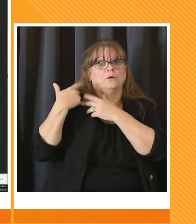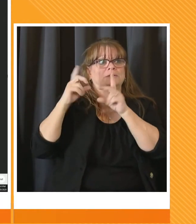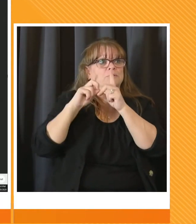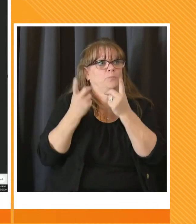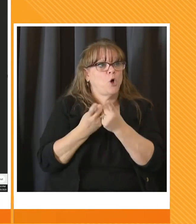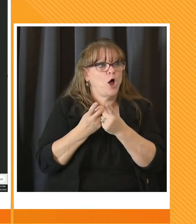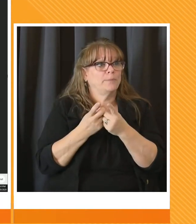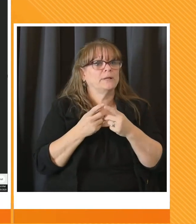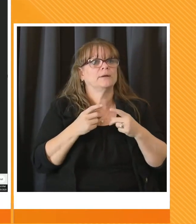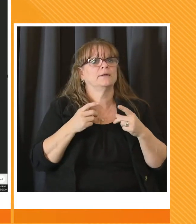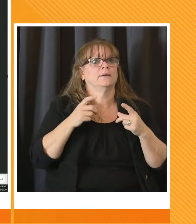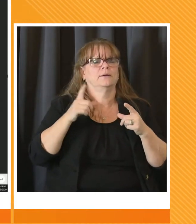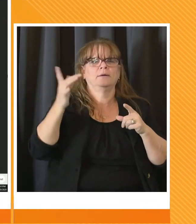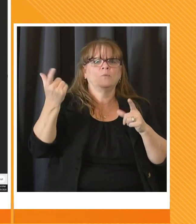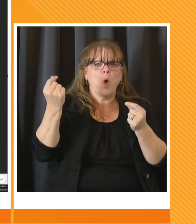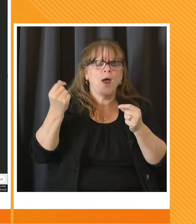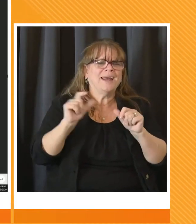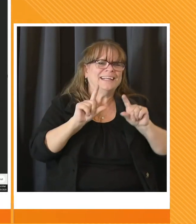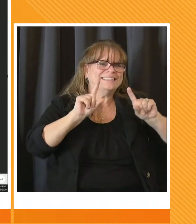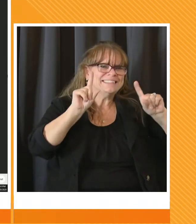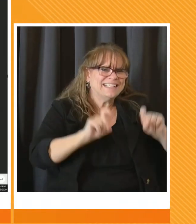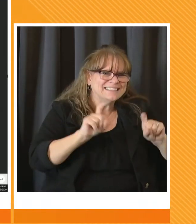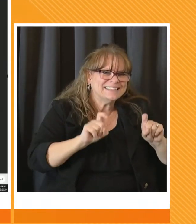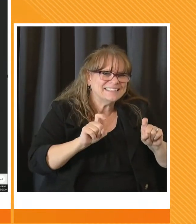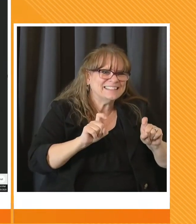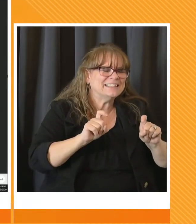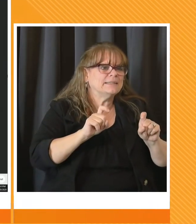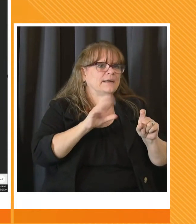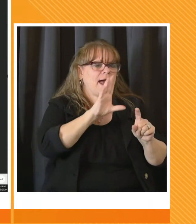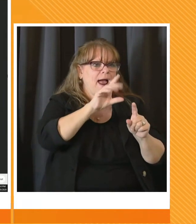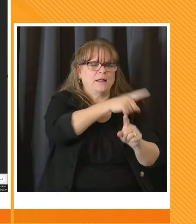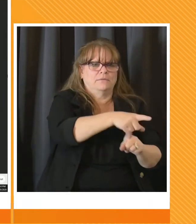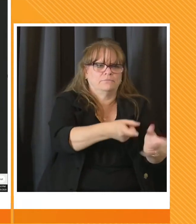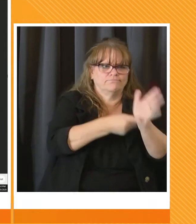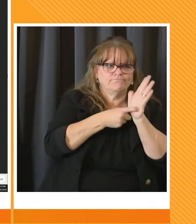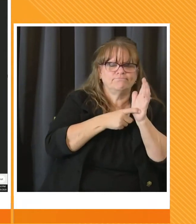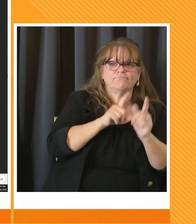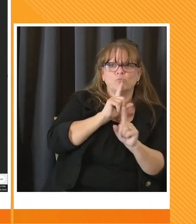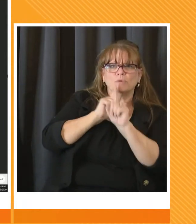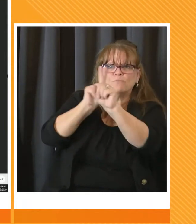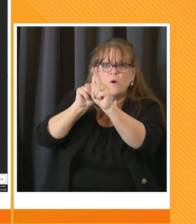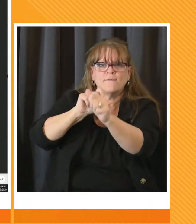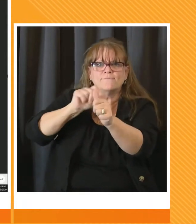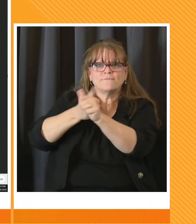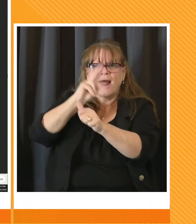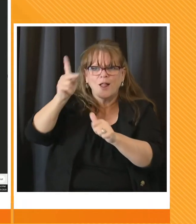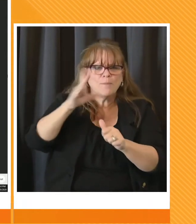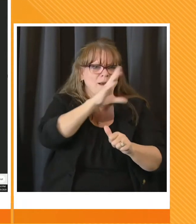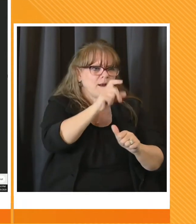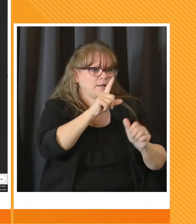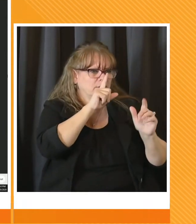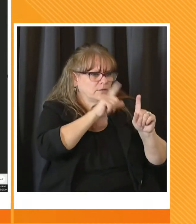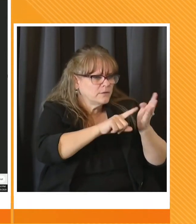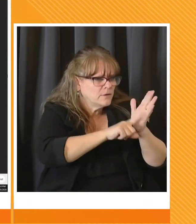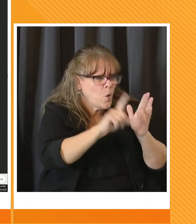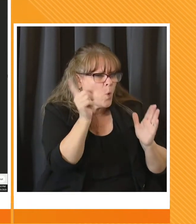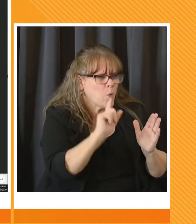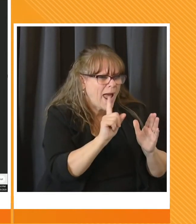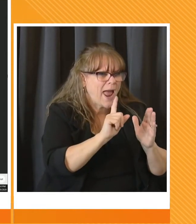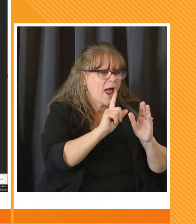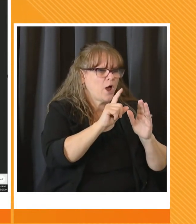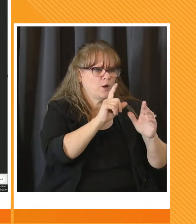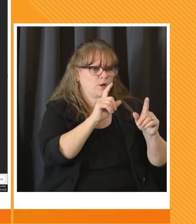and investigations, contact tracing and providing support and technical assistance within their community, they are standing